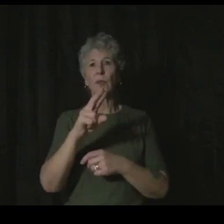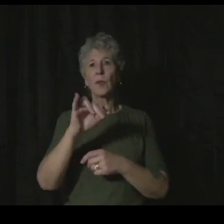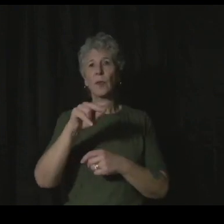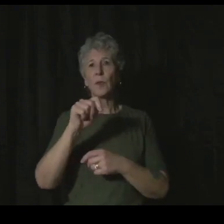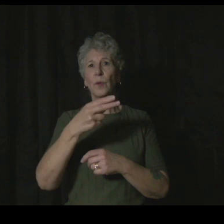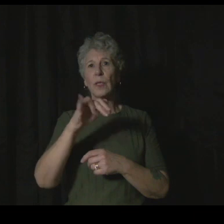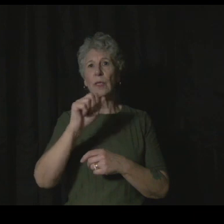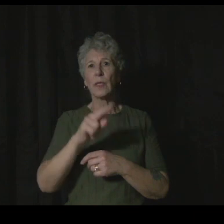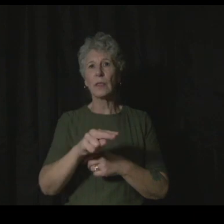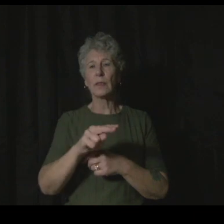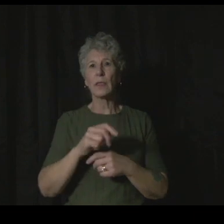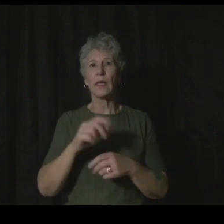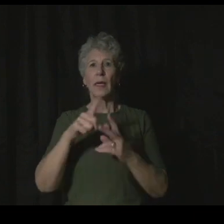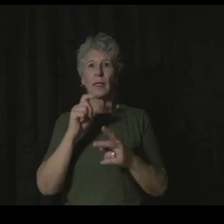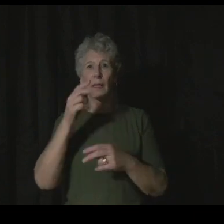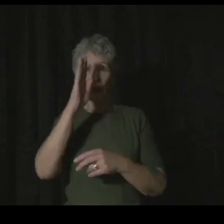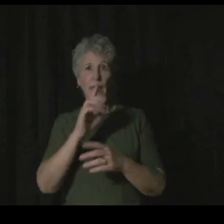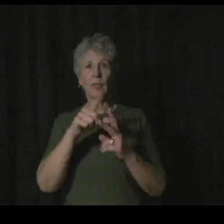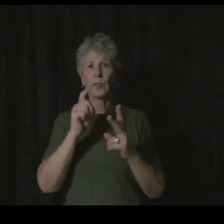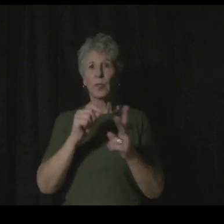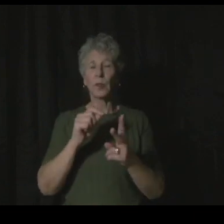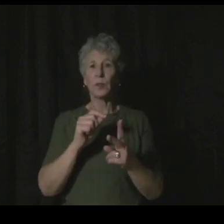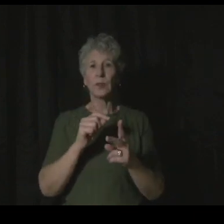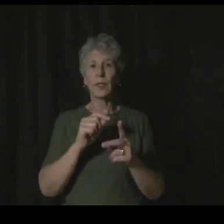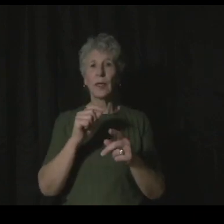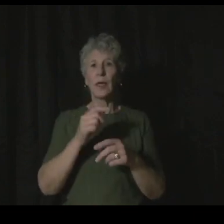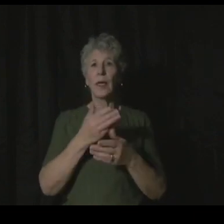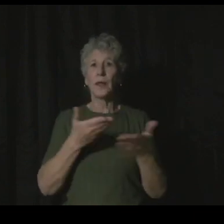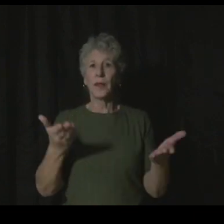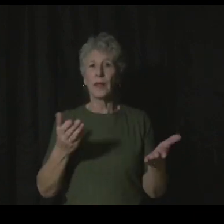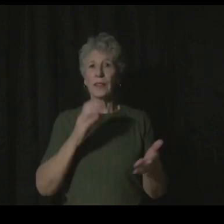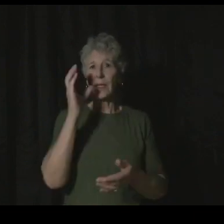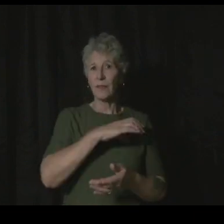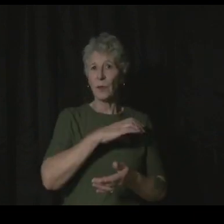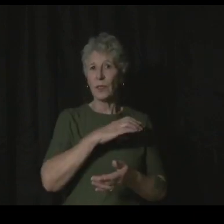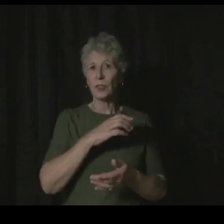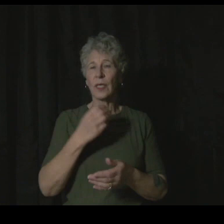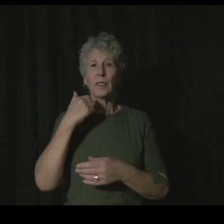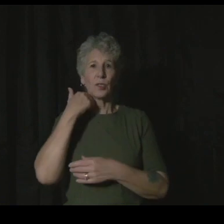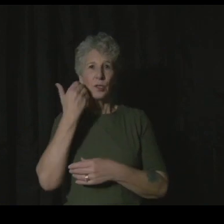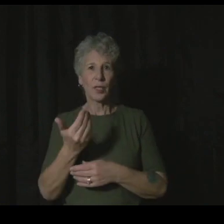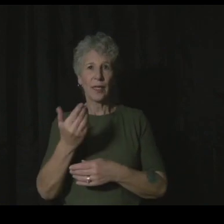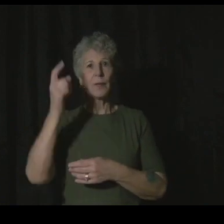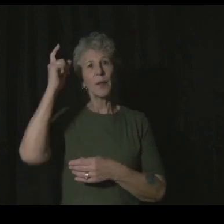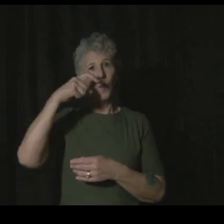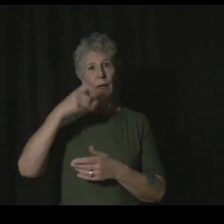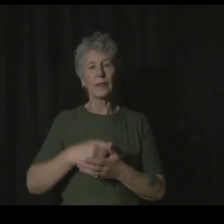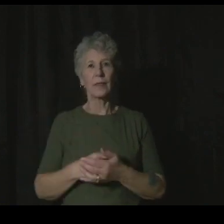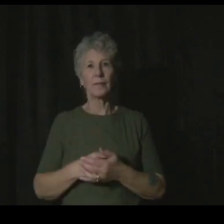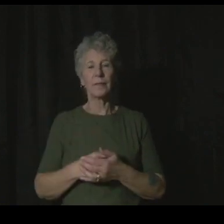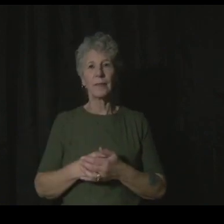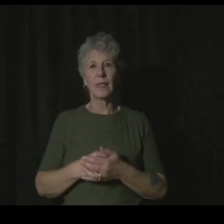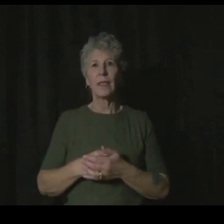27. God chose what is foolish in the world to shame the wise. God chose what is